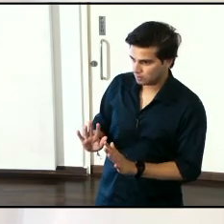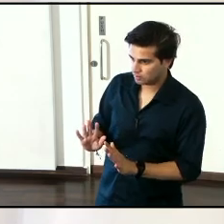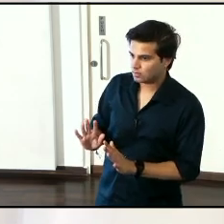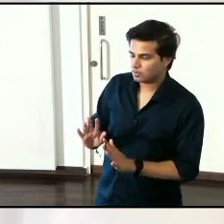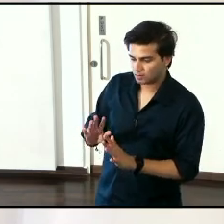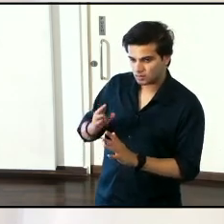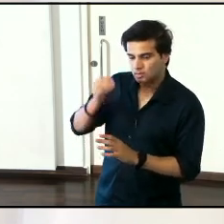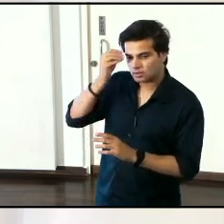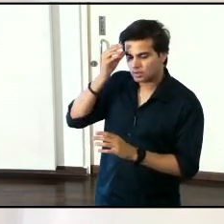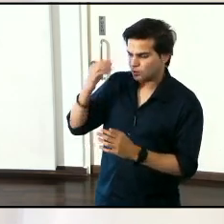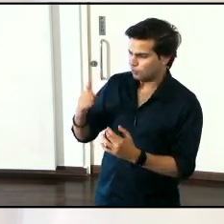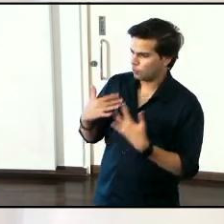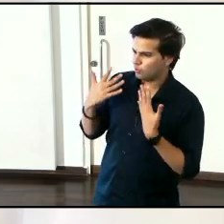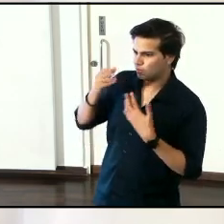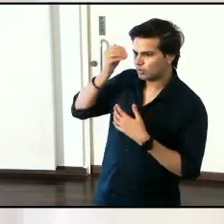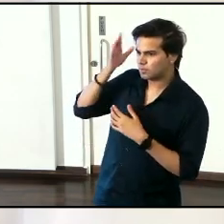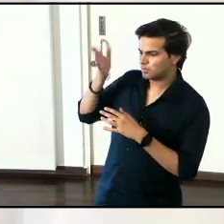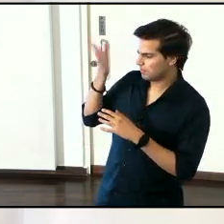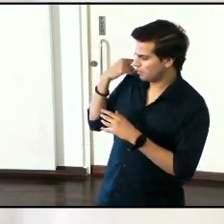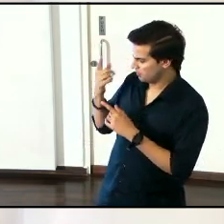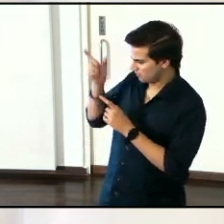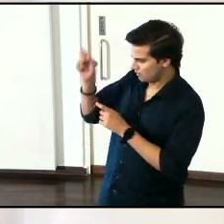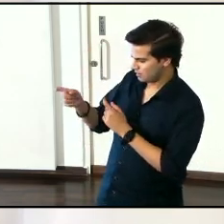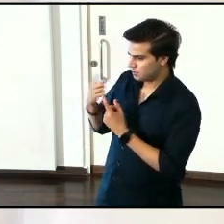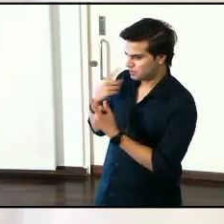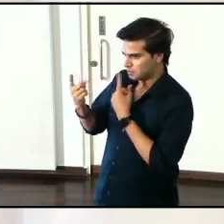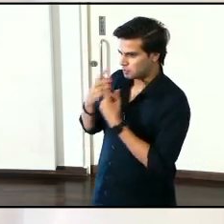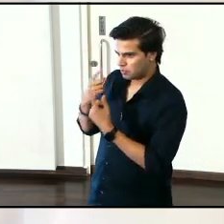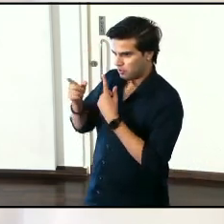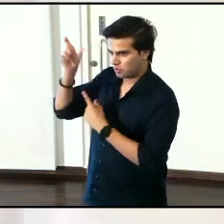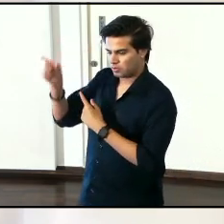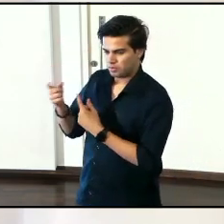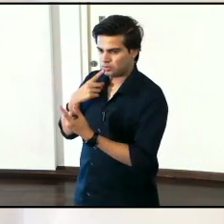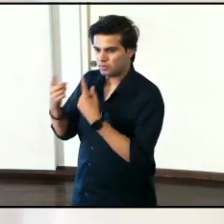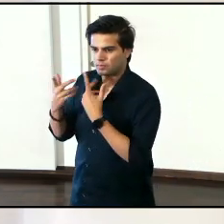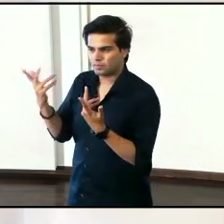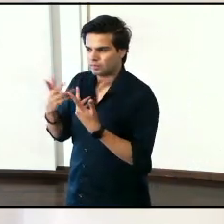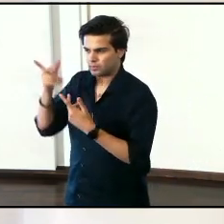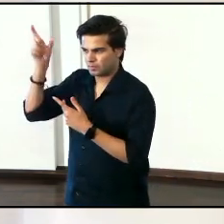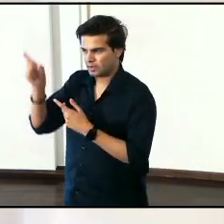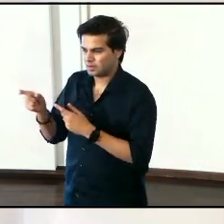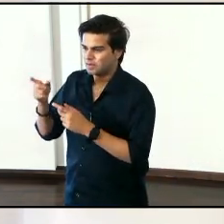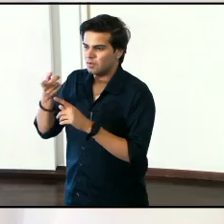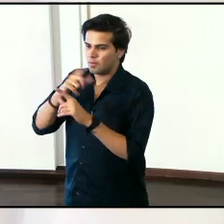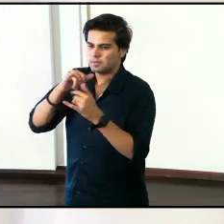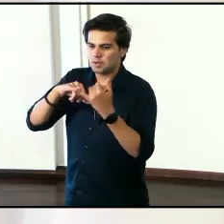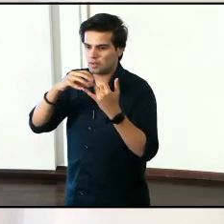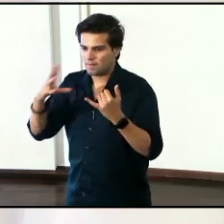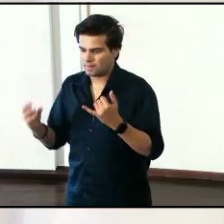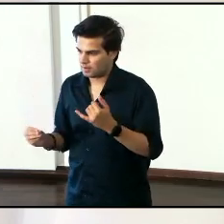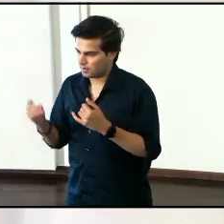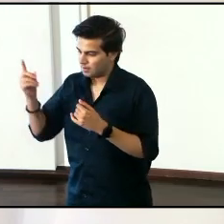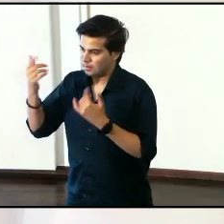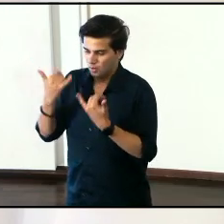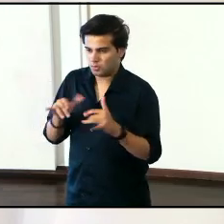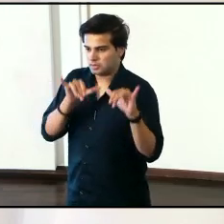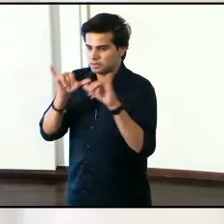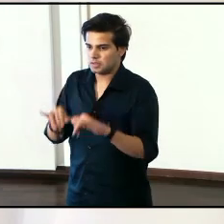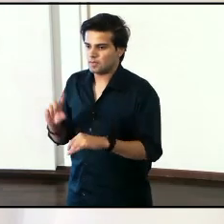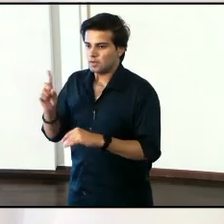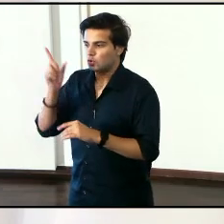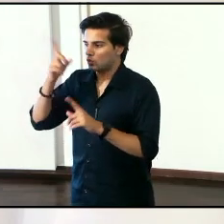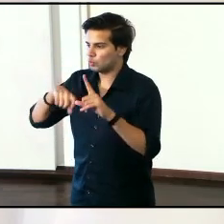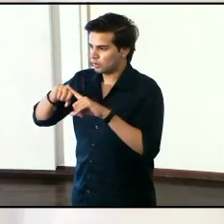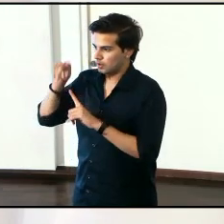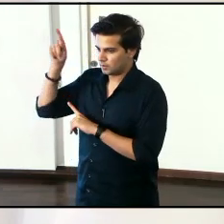gain inspiration. I was talking recently with a South African friend who lives in the UK,